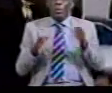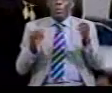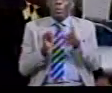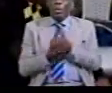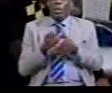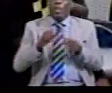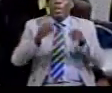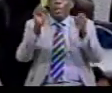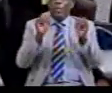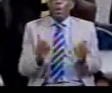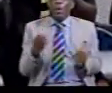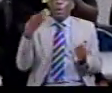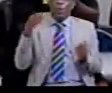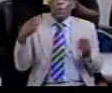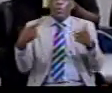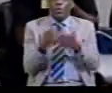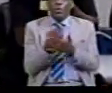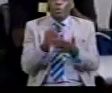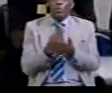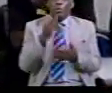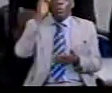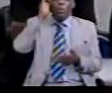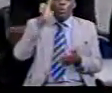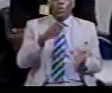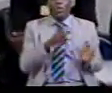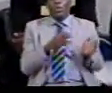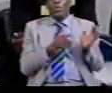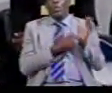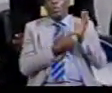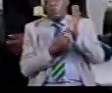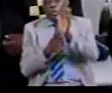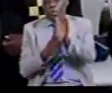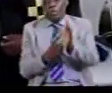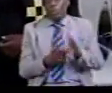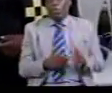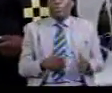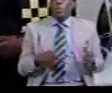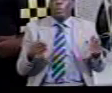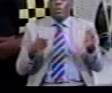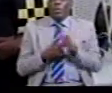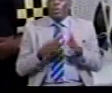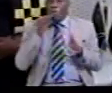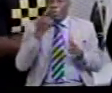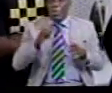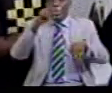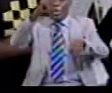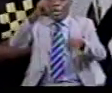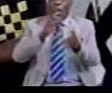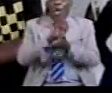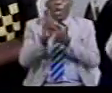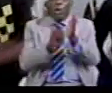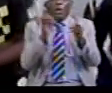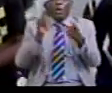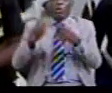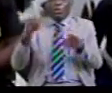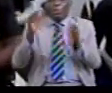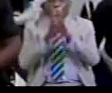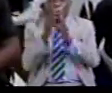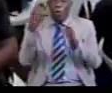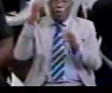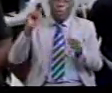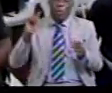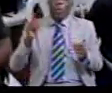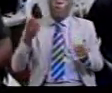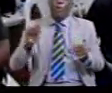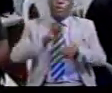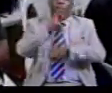of the gospel will manifest. C'est l'heure de prier pour nos nations. This is the hour to pray for our nations. Que Dieu affecte nos états.